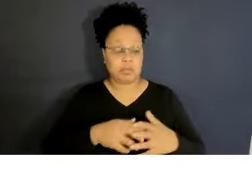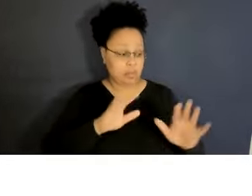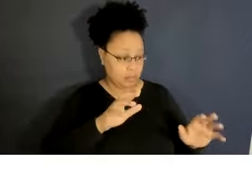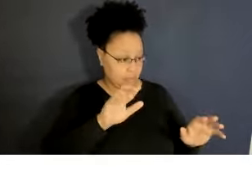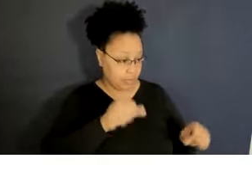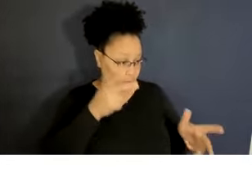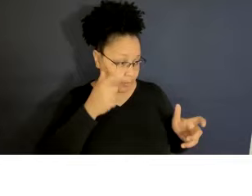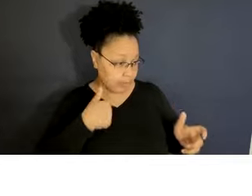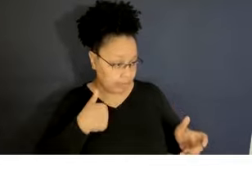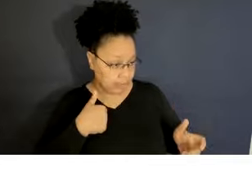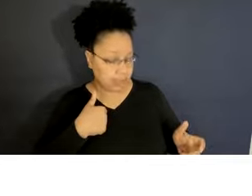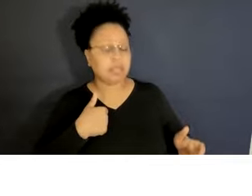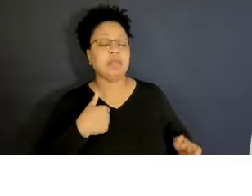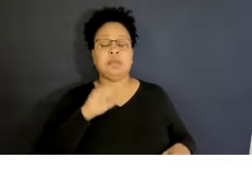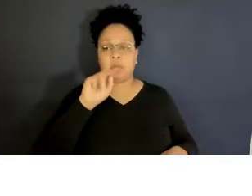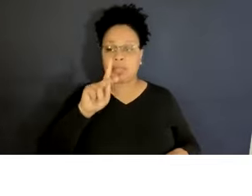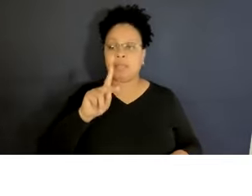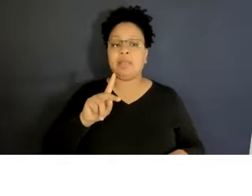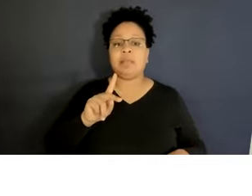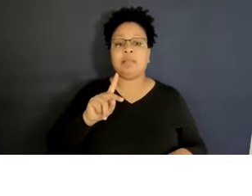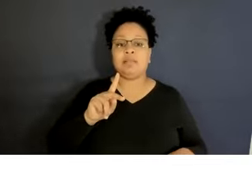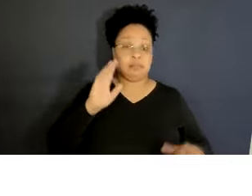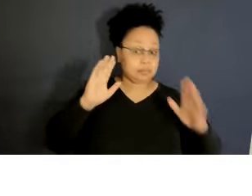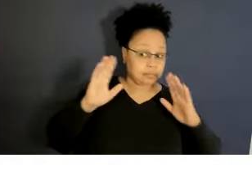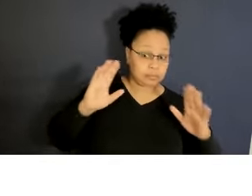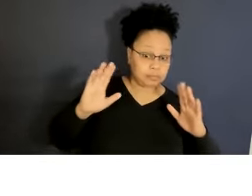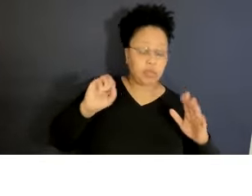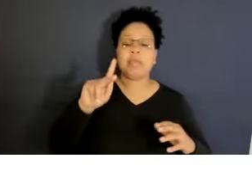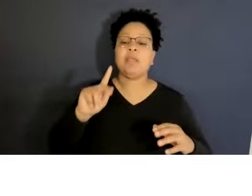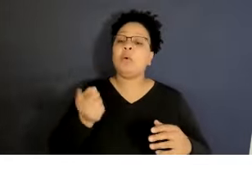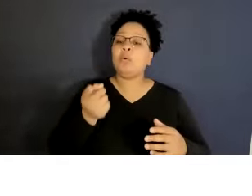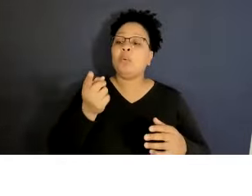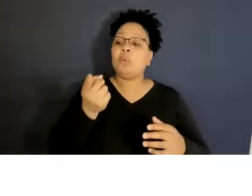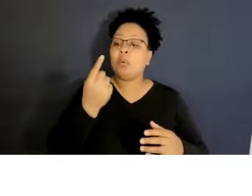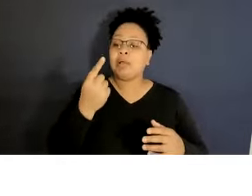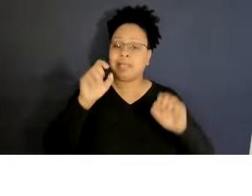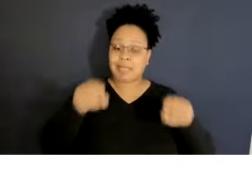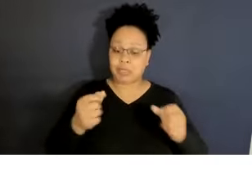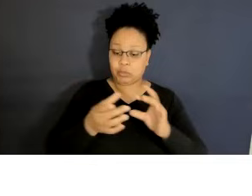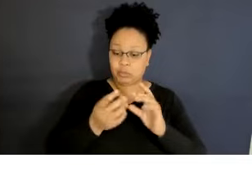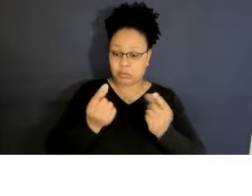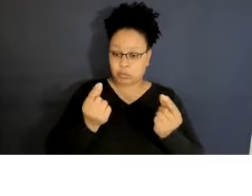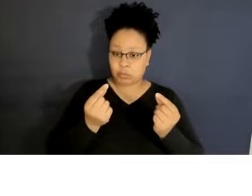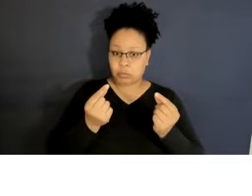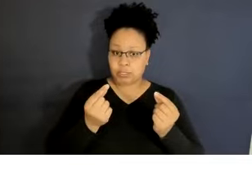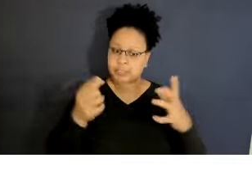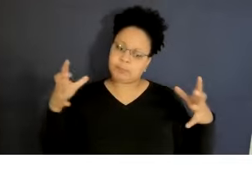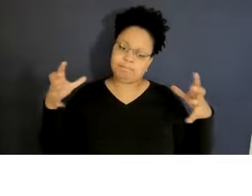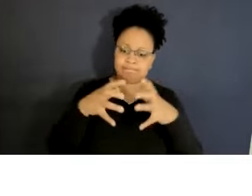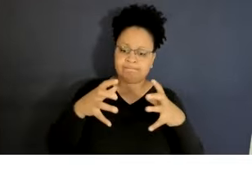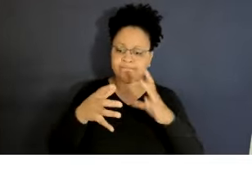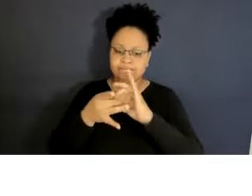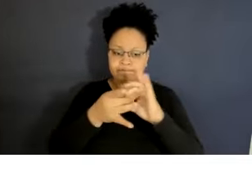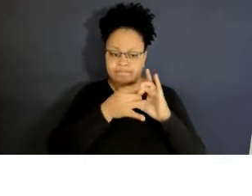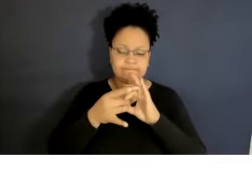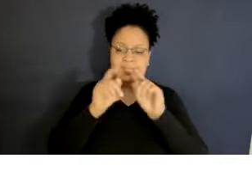me? Yes. Hello? One thing we can do is we can stick together and work as a team.